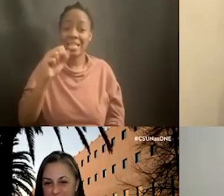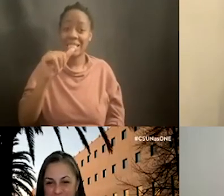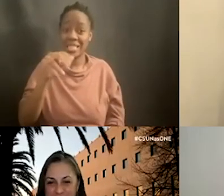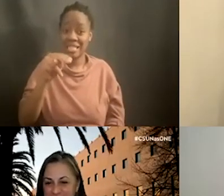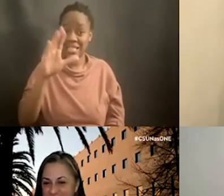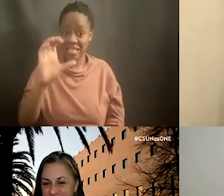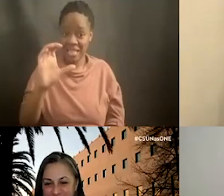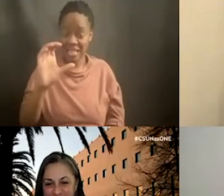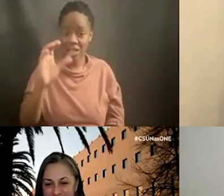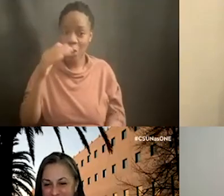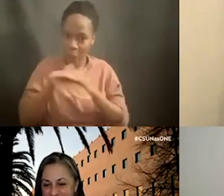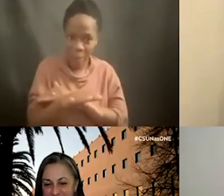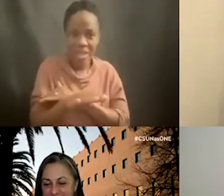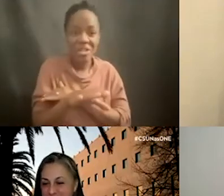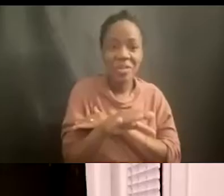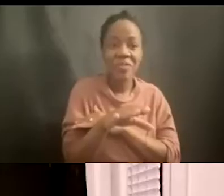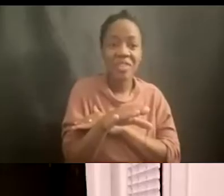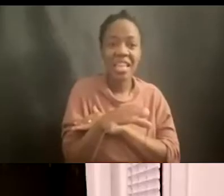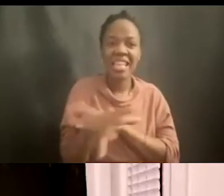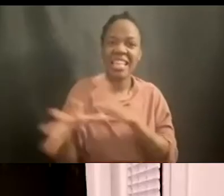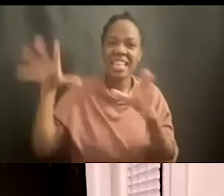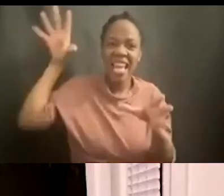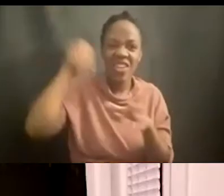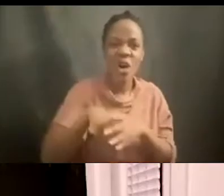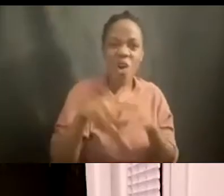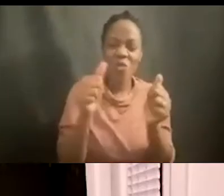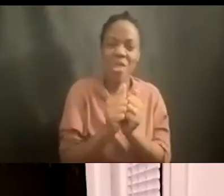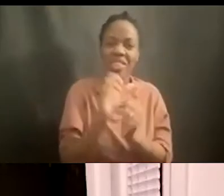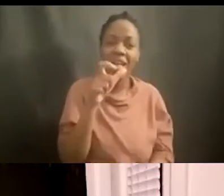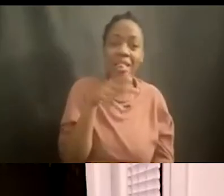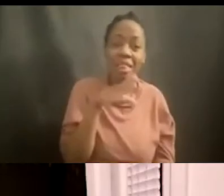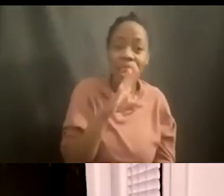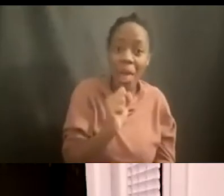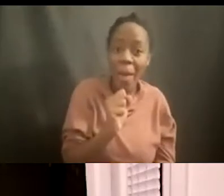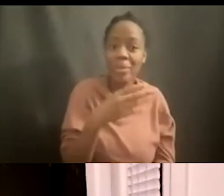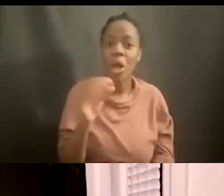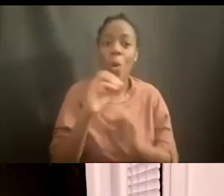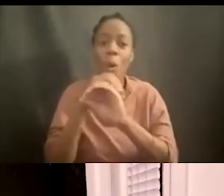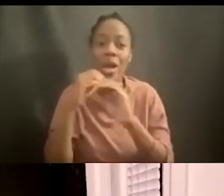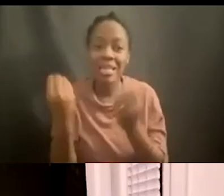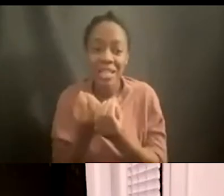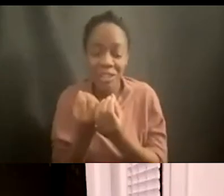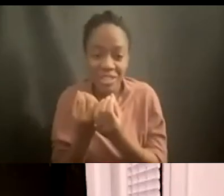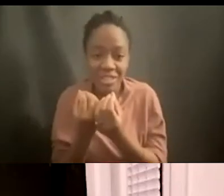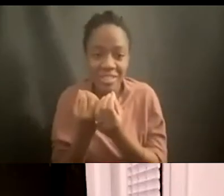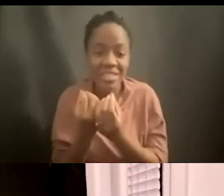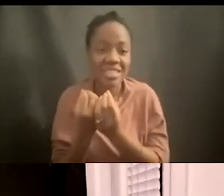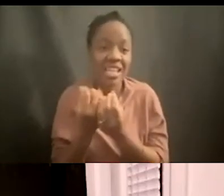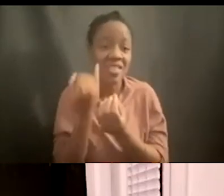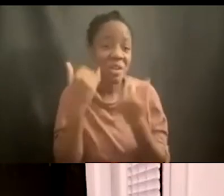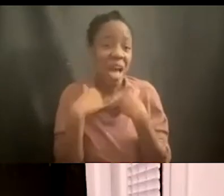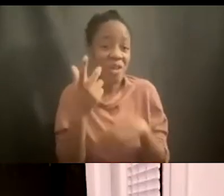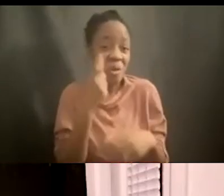Matasync. Get engaged with our student clubs and organizations. If you have more